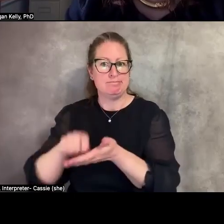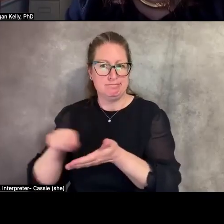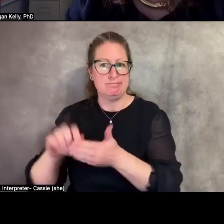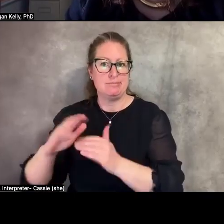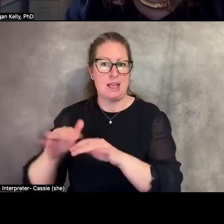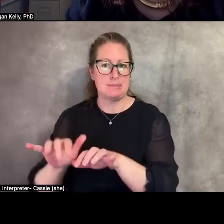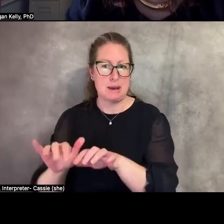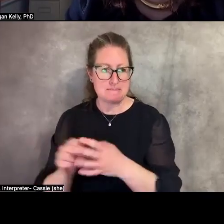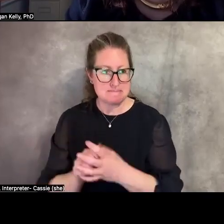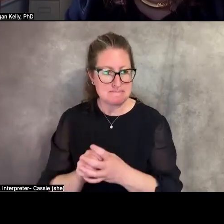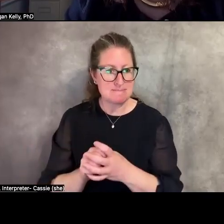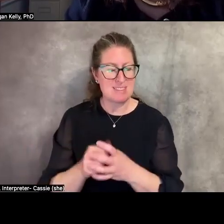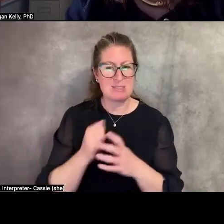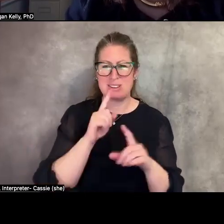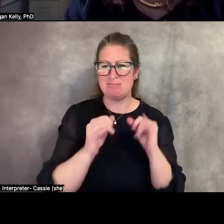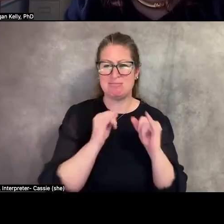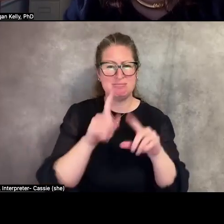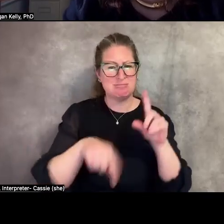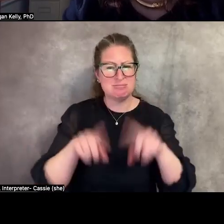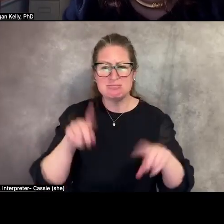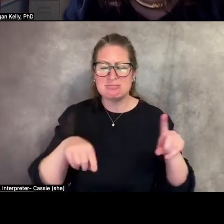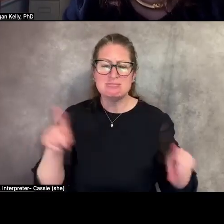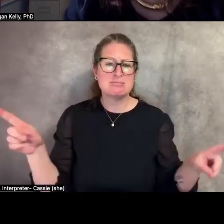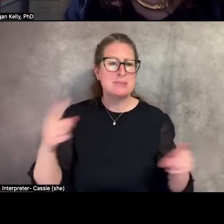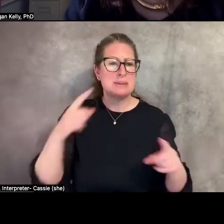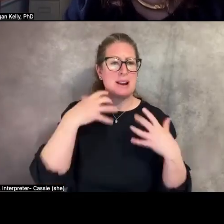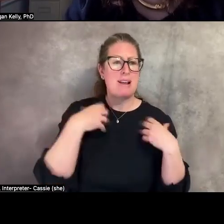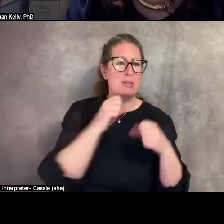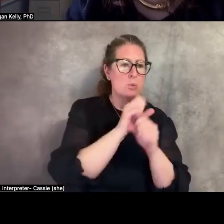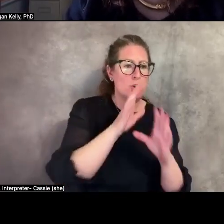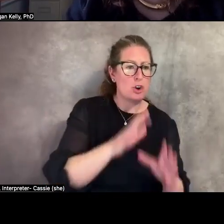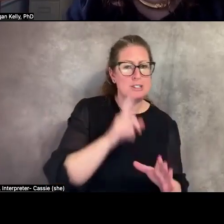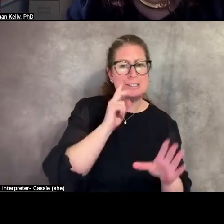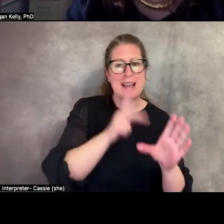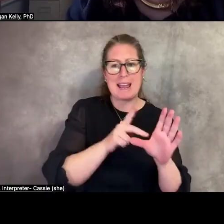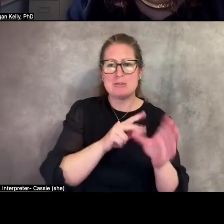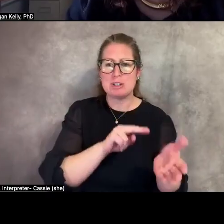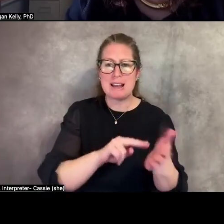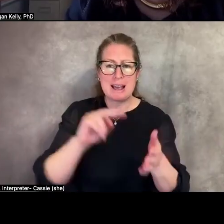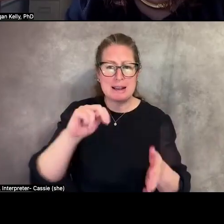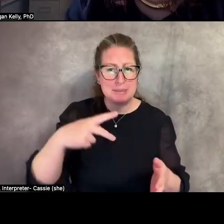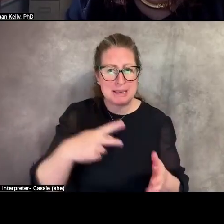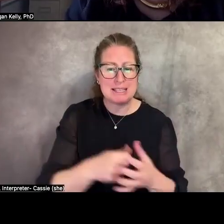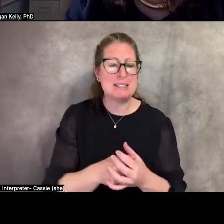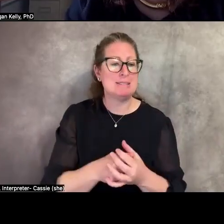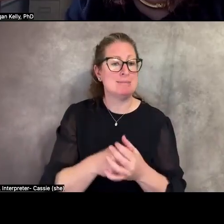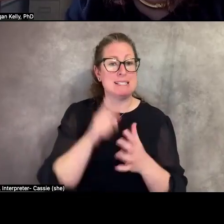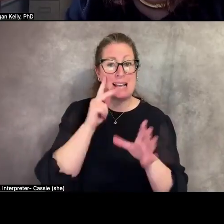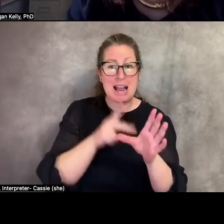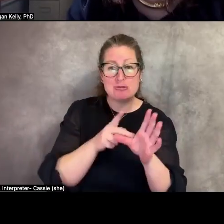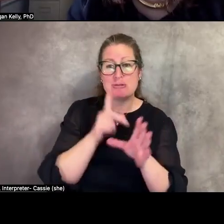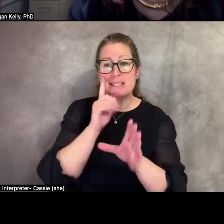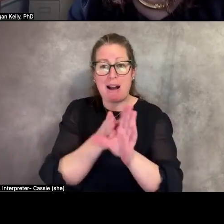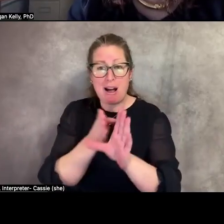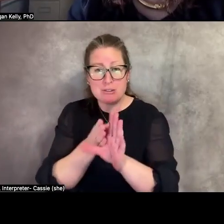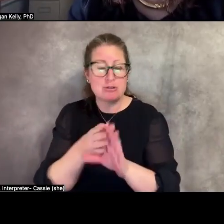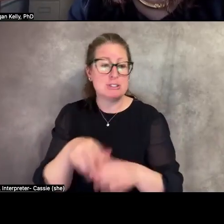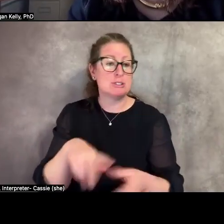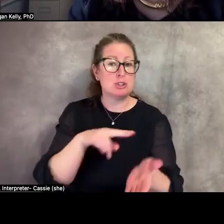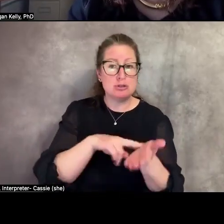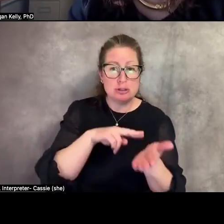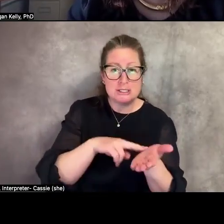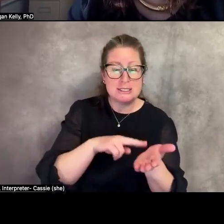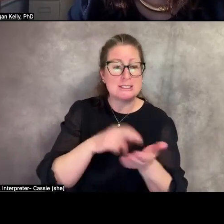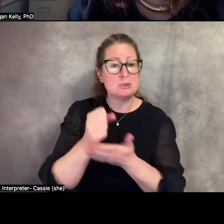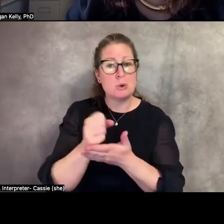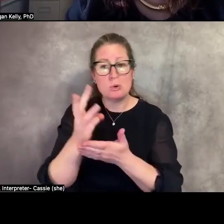staff interviewed, including mental health workers, psychiatric nurse practitioners, psychiatrists, psychologists, nurses,